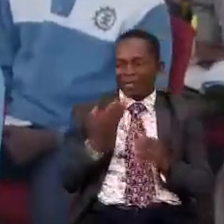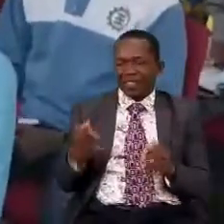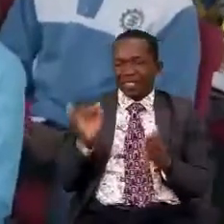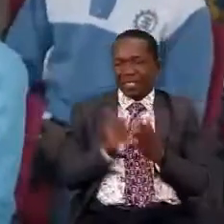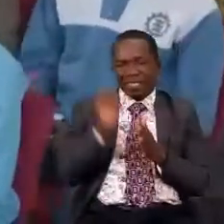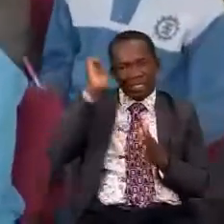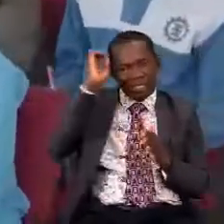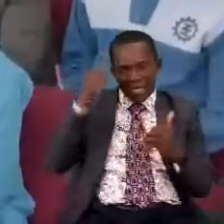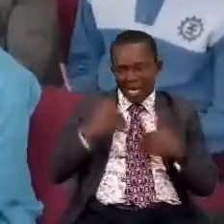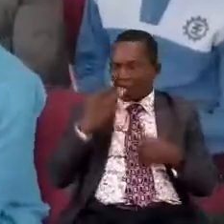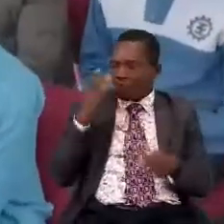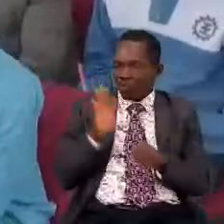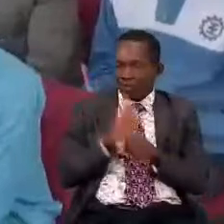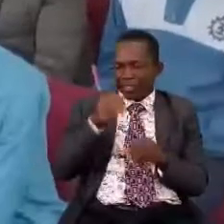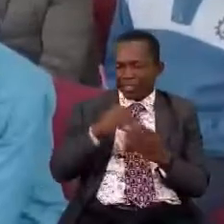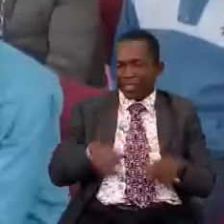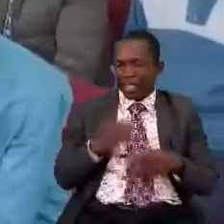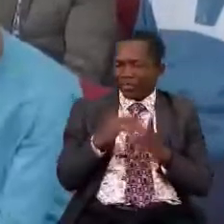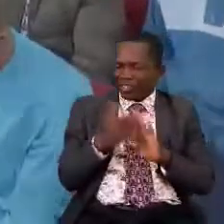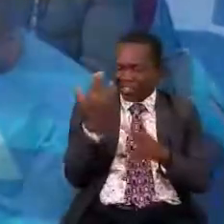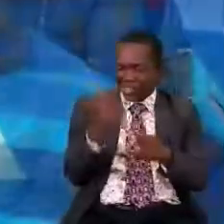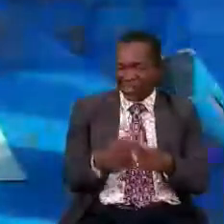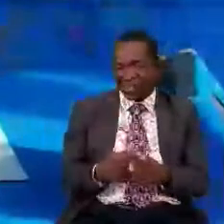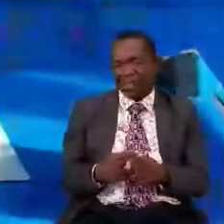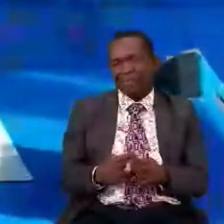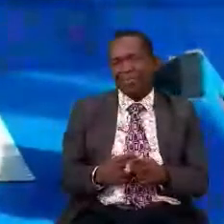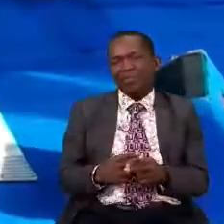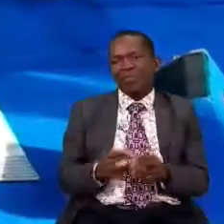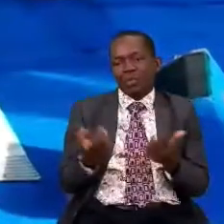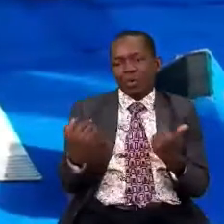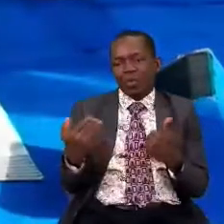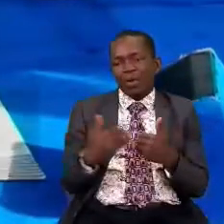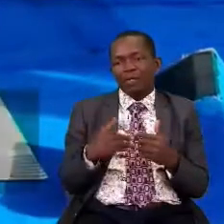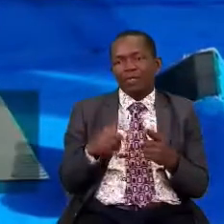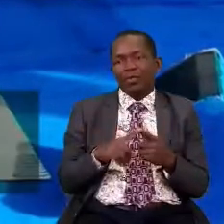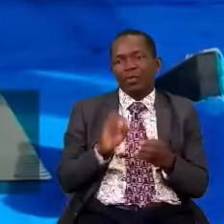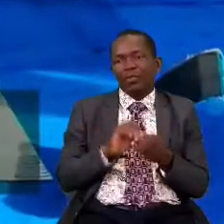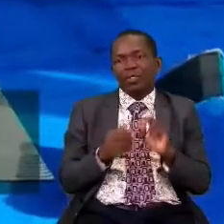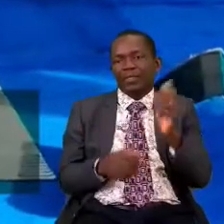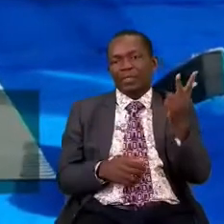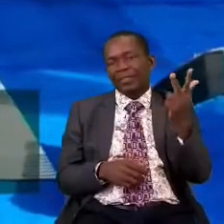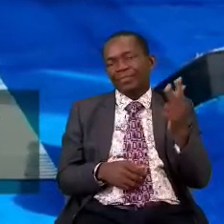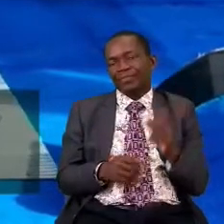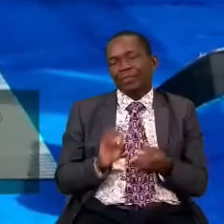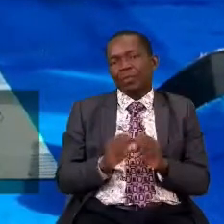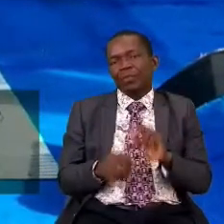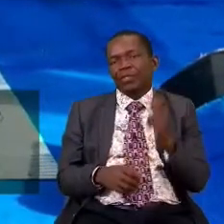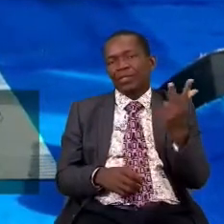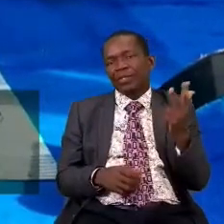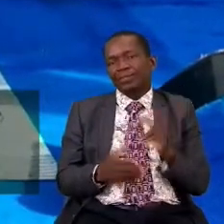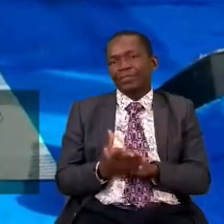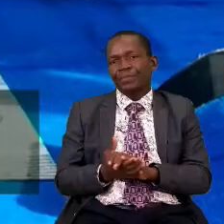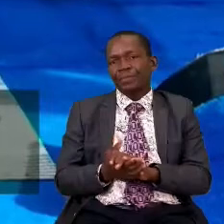Point number three, we're looking at the divine presence of the omnipresent